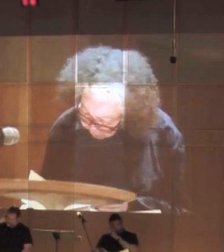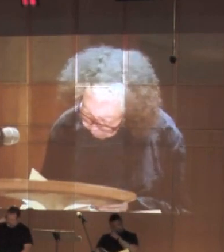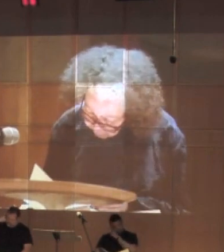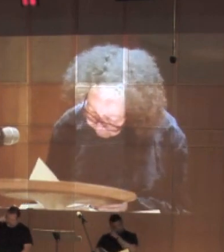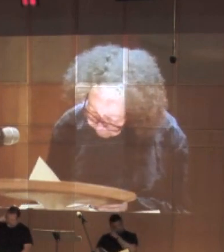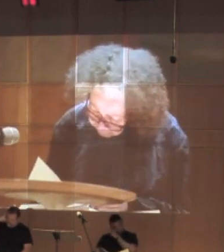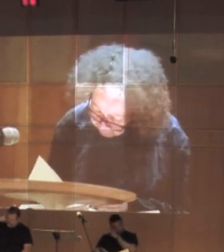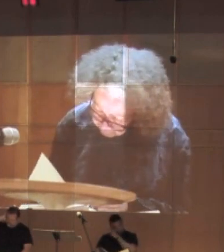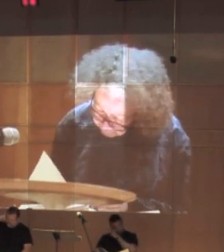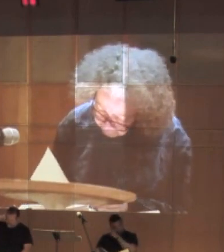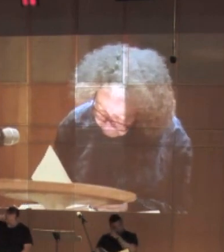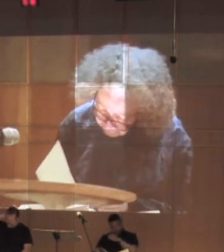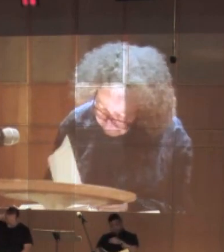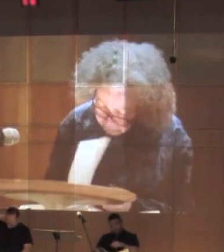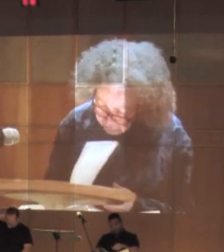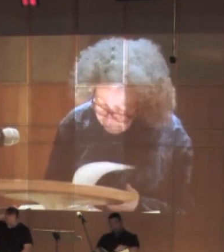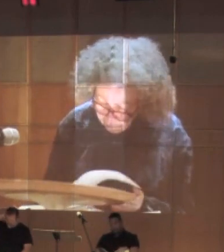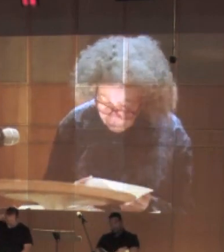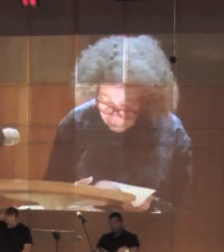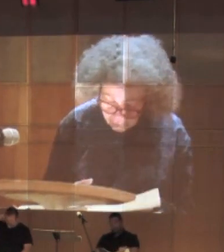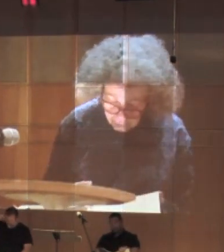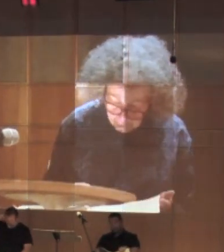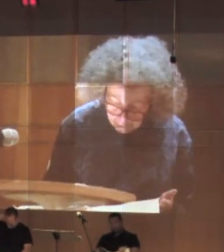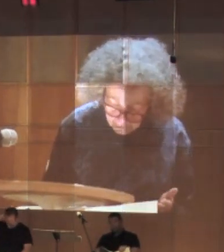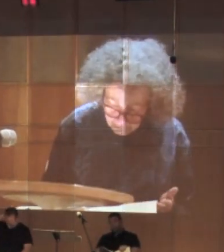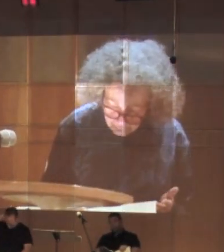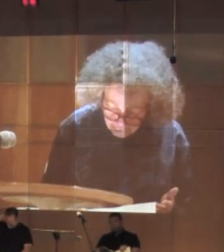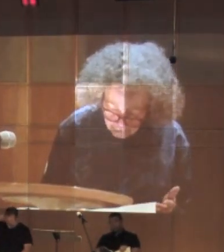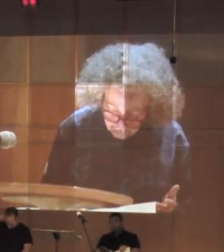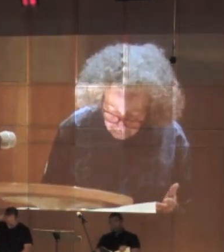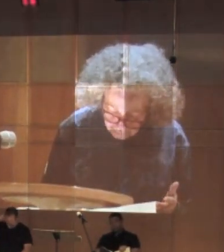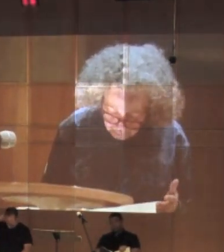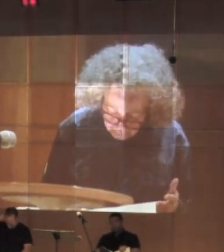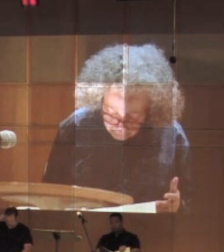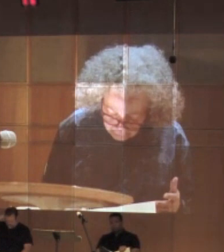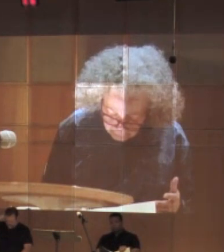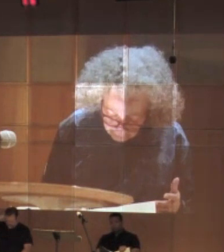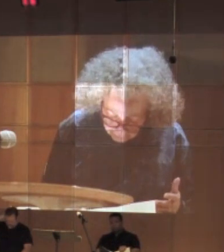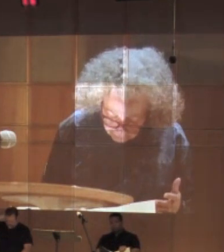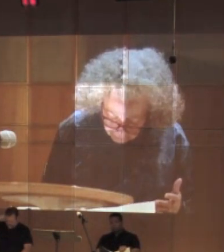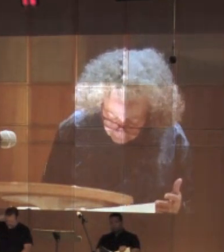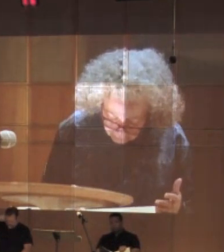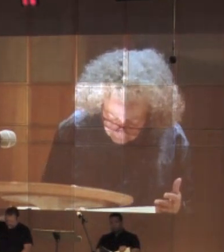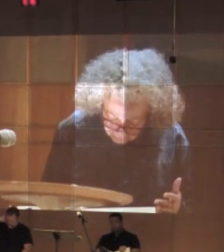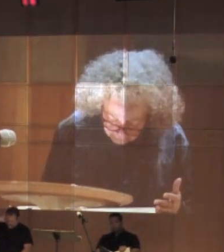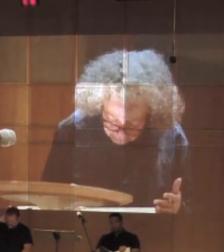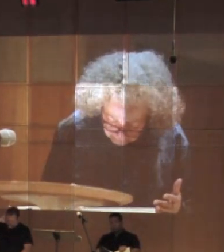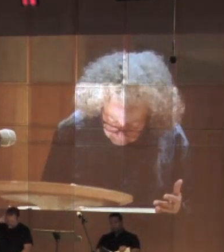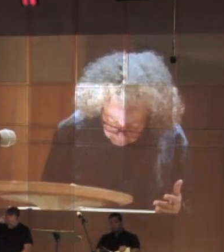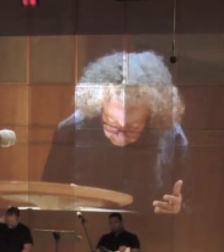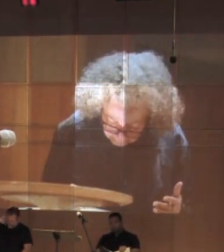nothing but when you found her yeah yeah she just lay